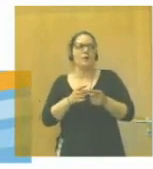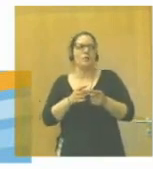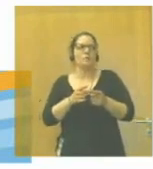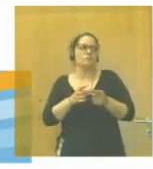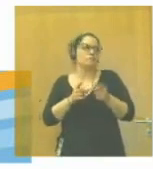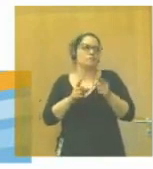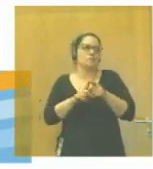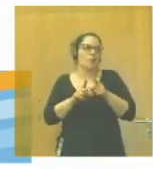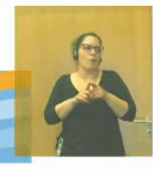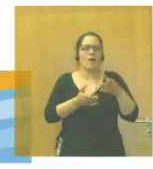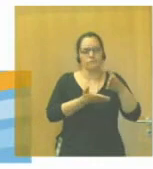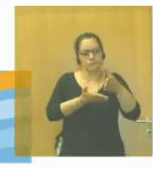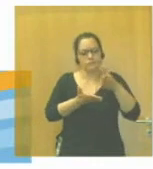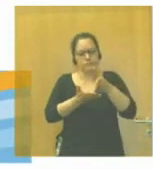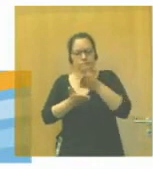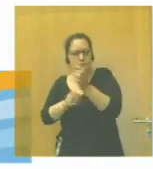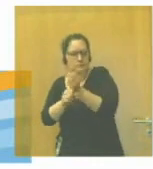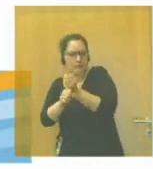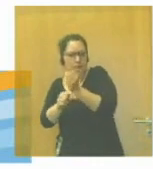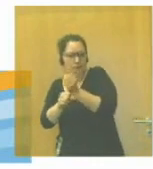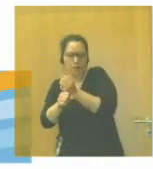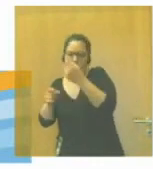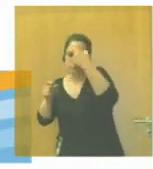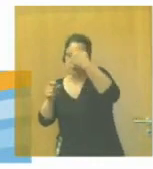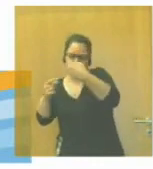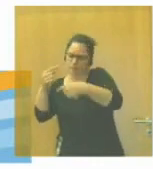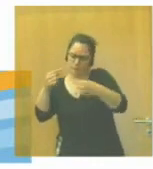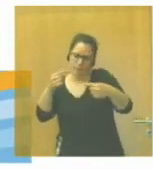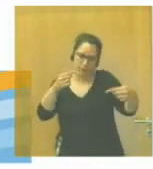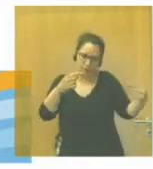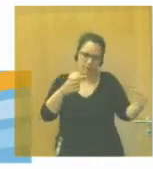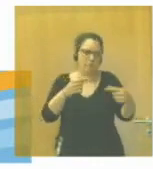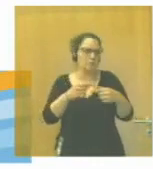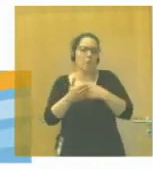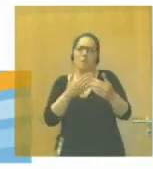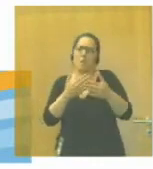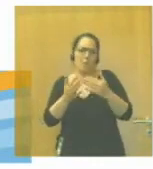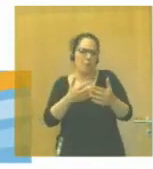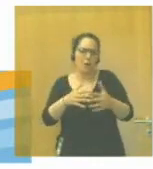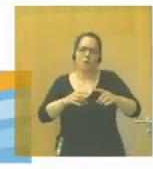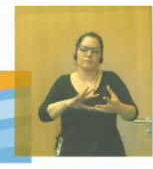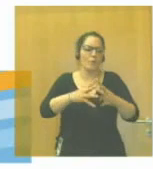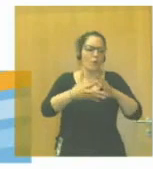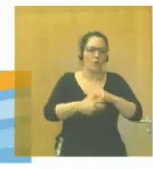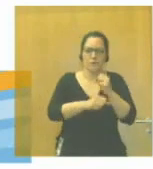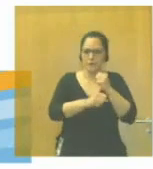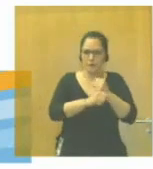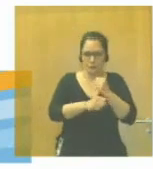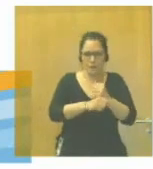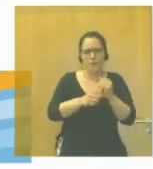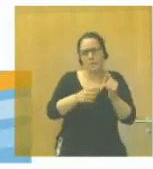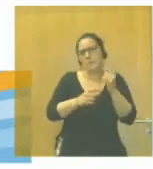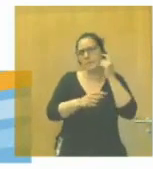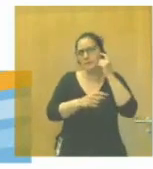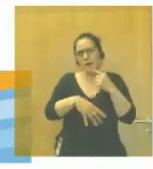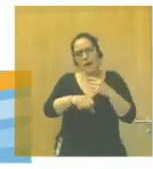multi-sectoral partnerships. Data is absolutely critical in whatever program you're doing. You have to think about the unique risk and protective factors of